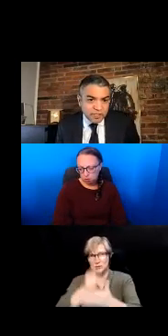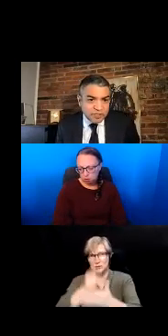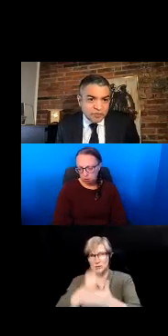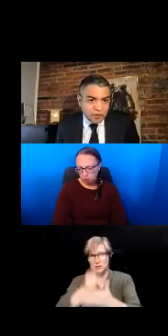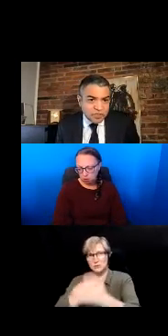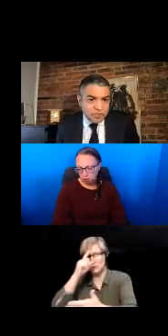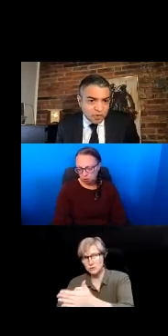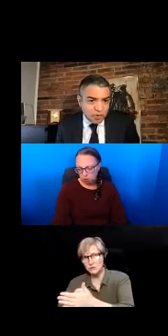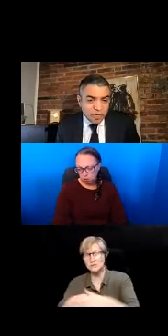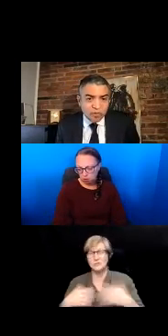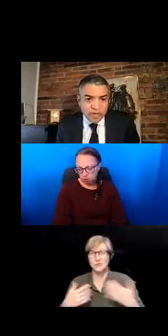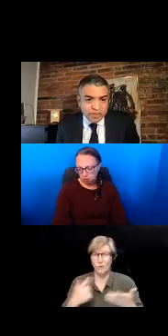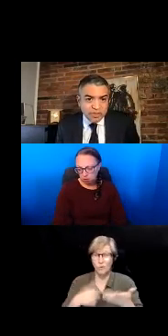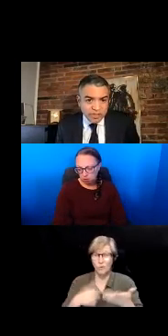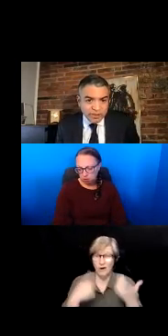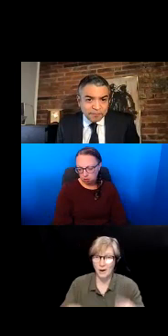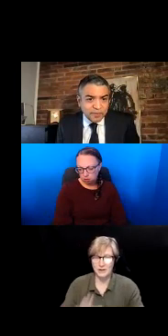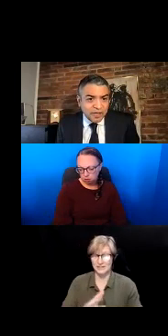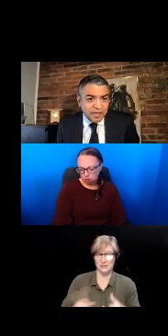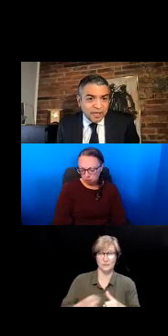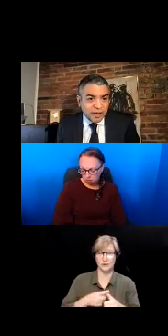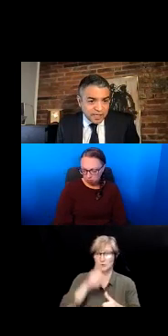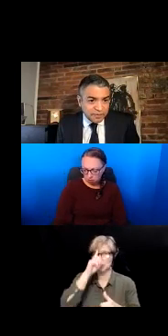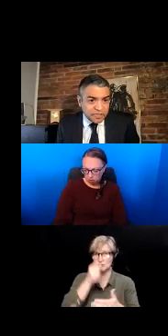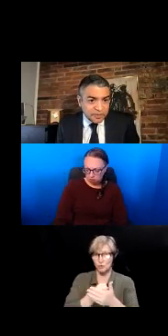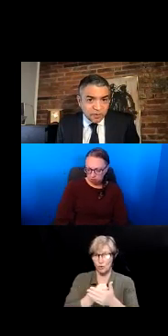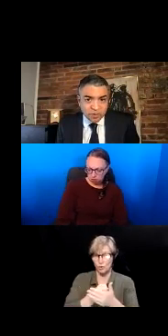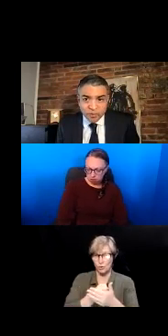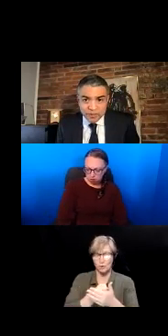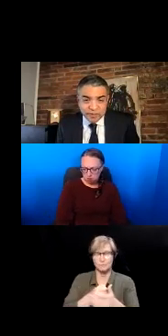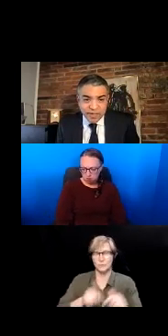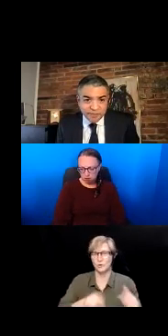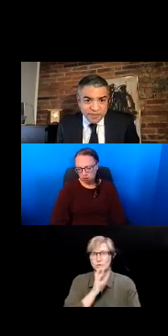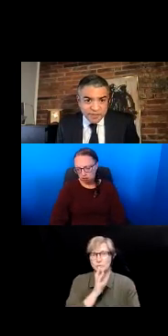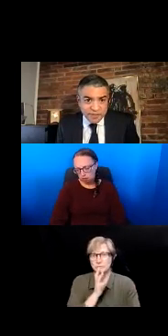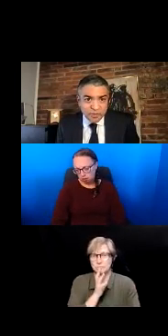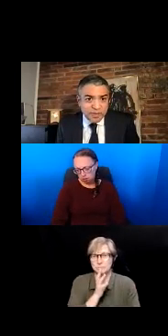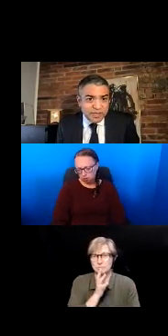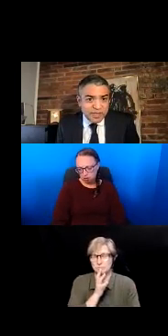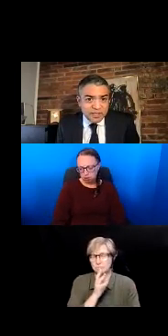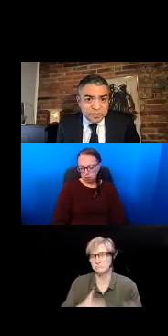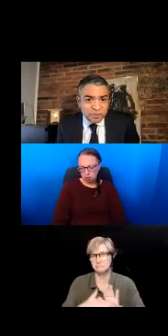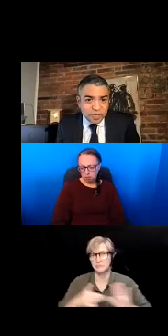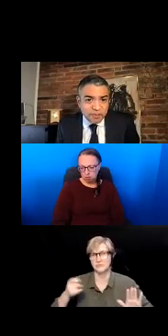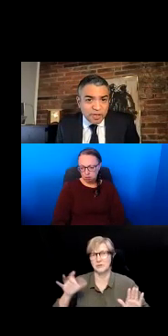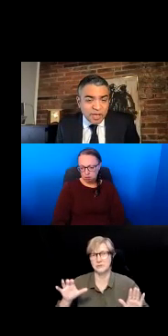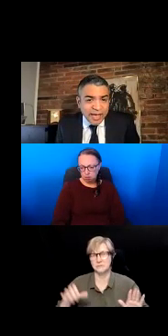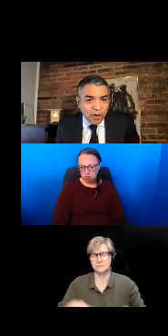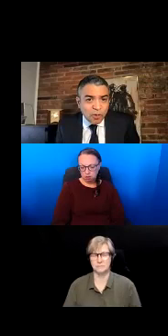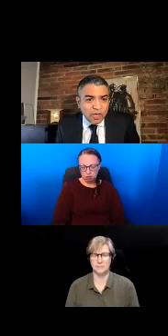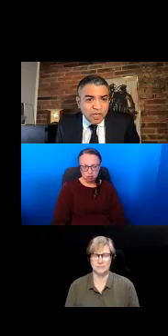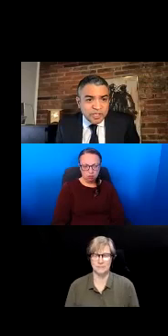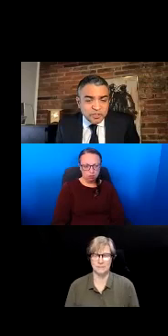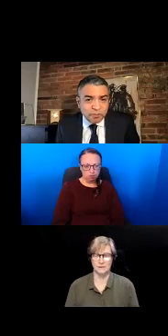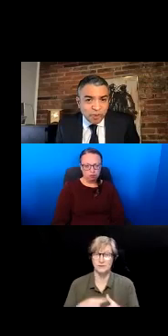unfortunately, his first stroke rendered him unable to speak, or rendered him aphasic. So let me just put up